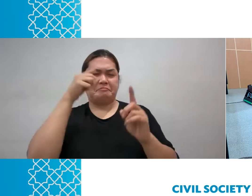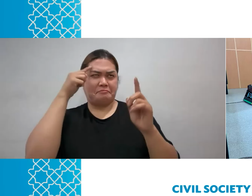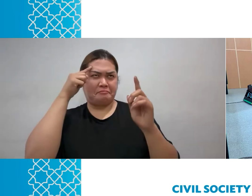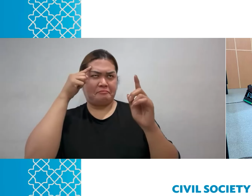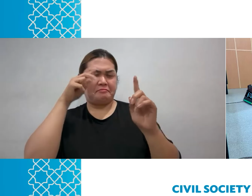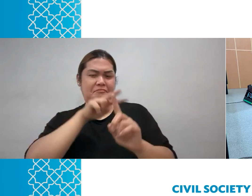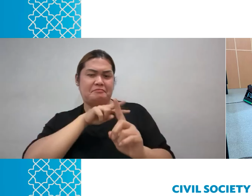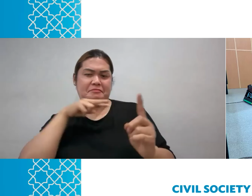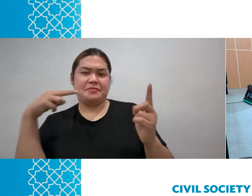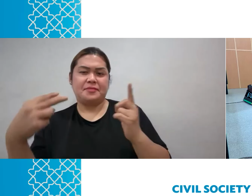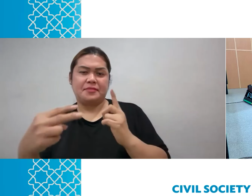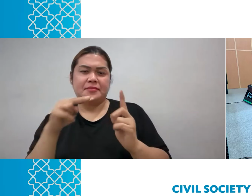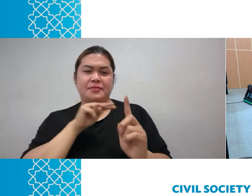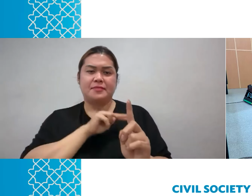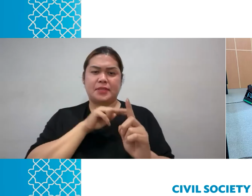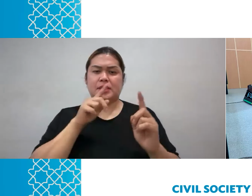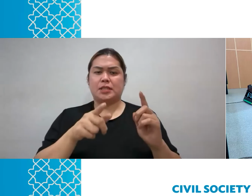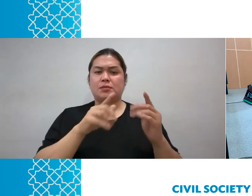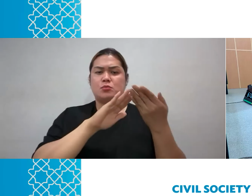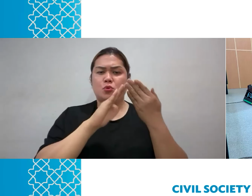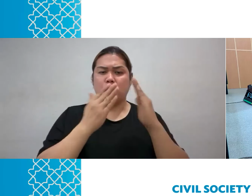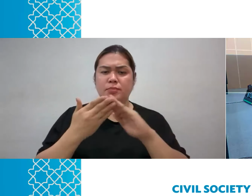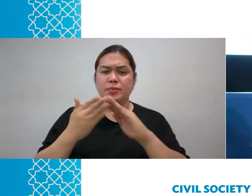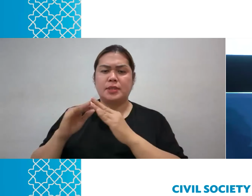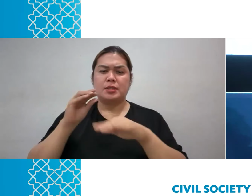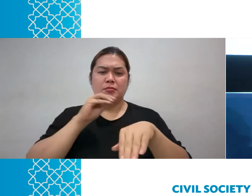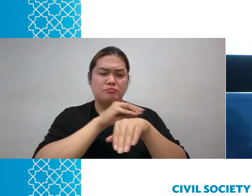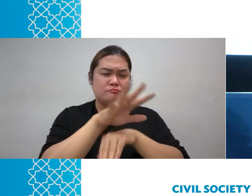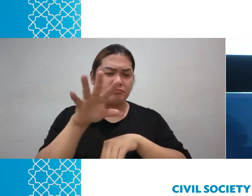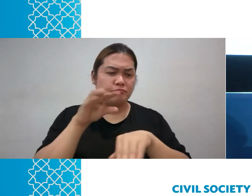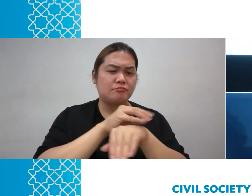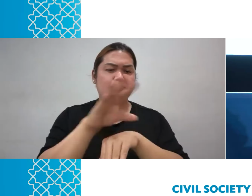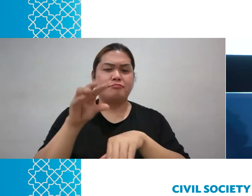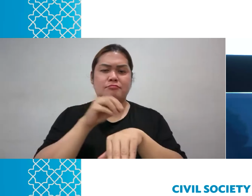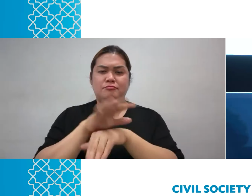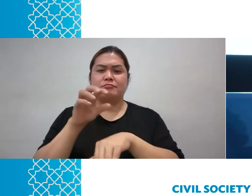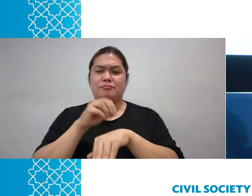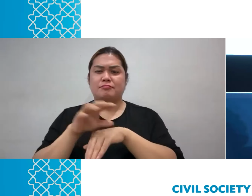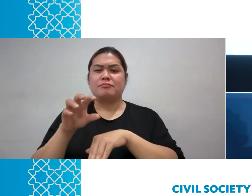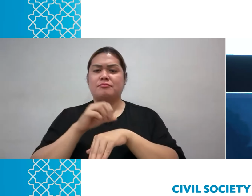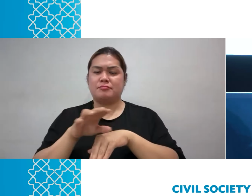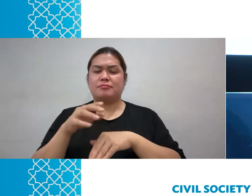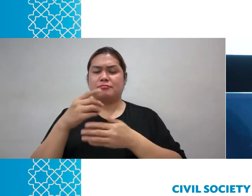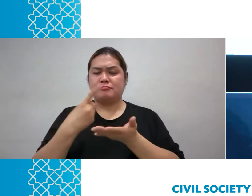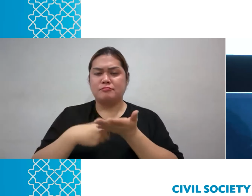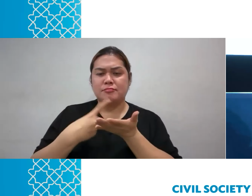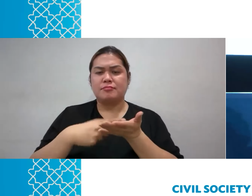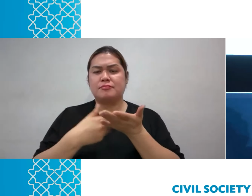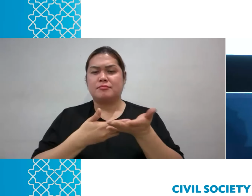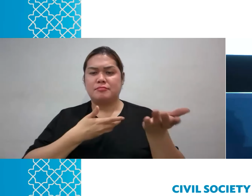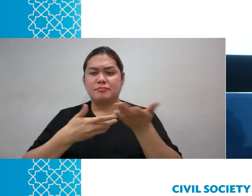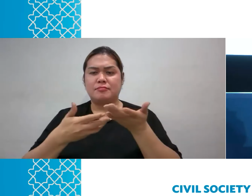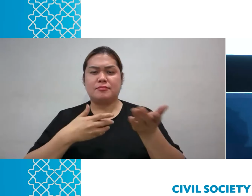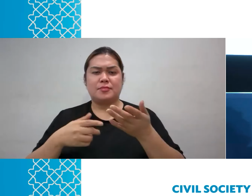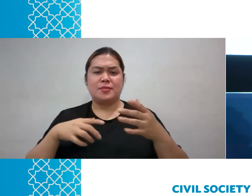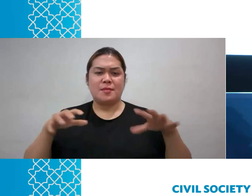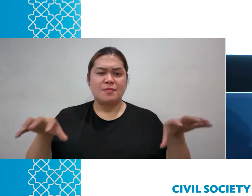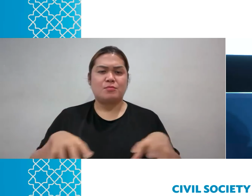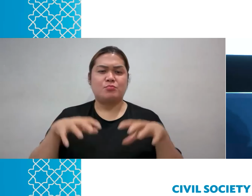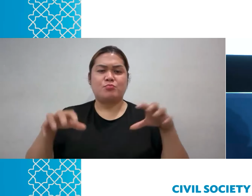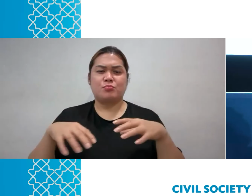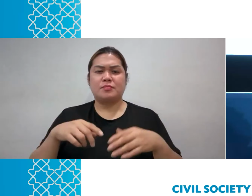to co-creating with the community. So we are actively seeking the unheard voices from the youth, from